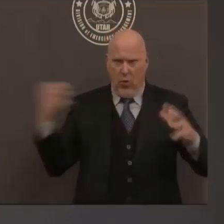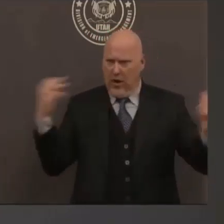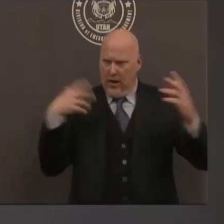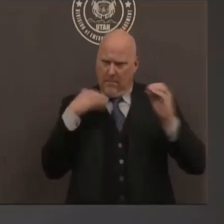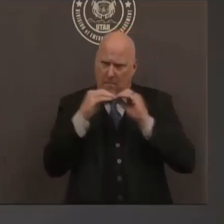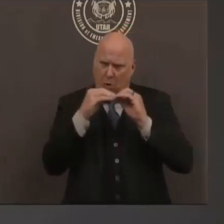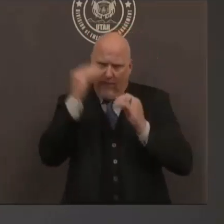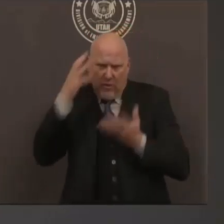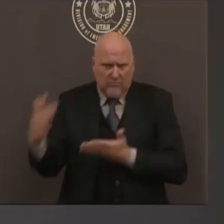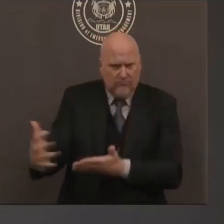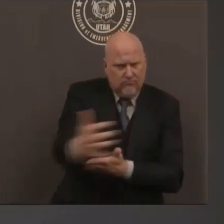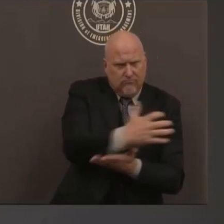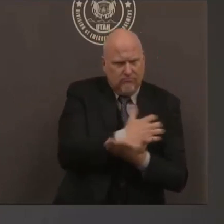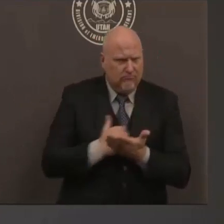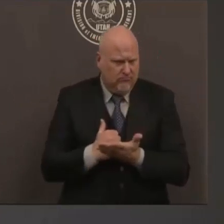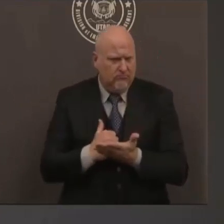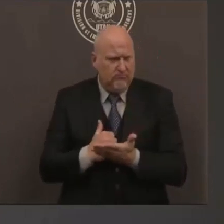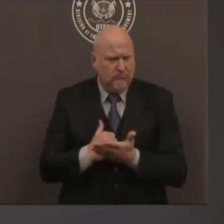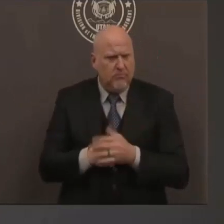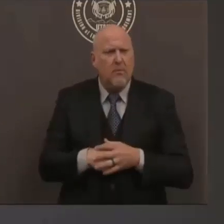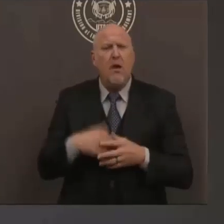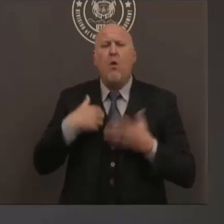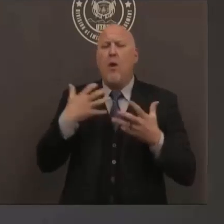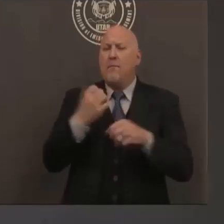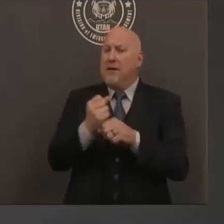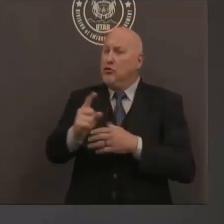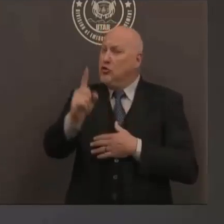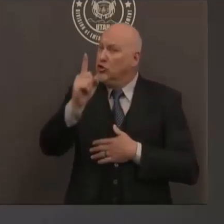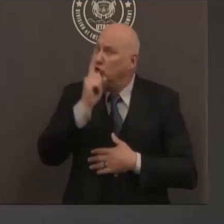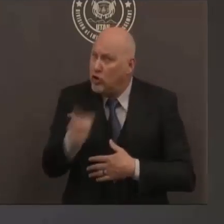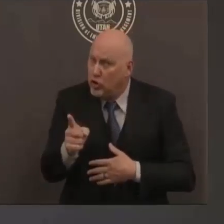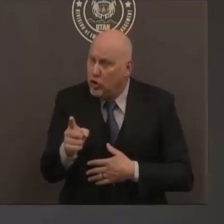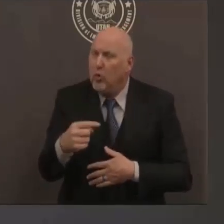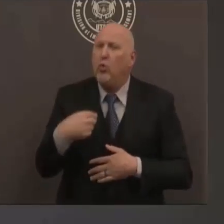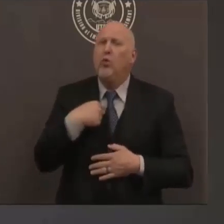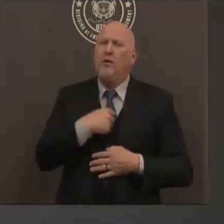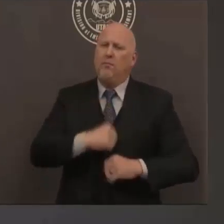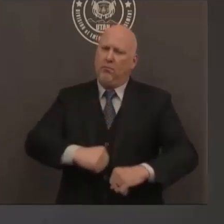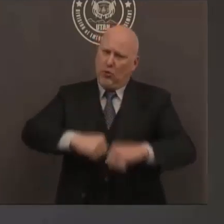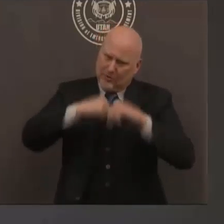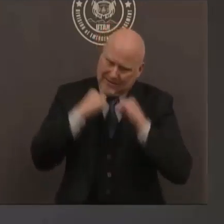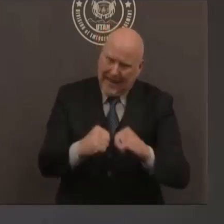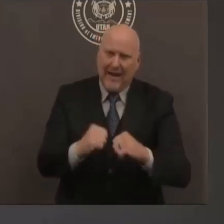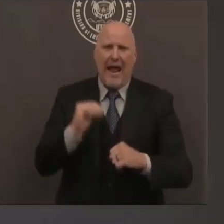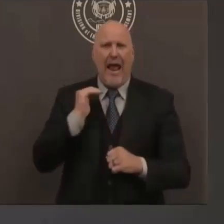need to be certain that we're doing all we can for those who are going to be most vulnerable as we in fact shift into